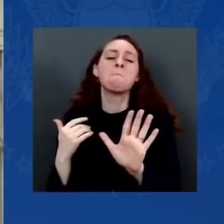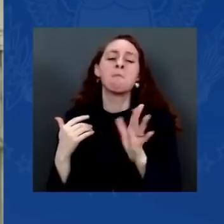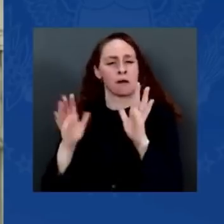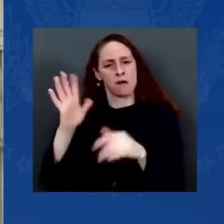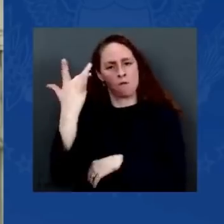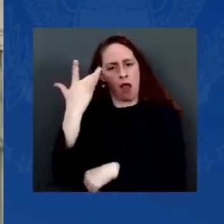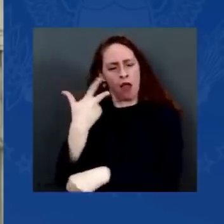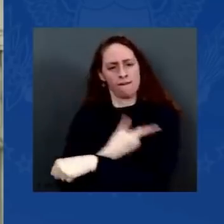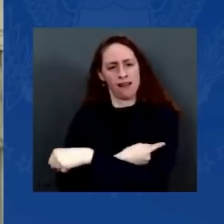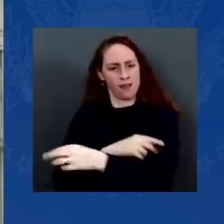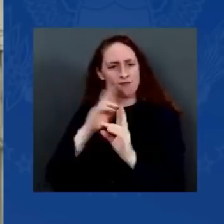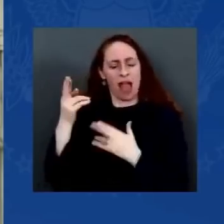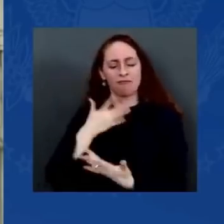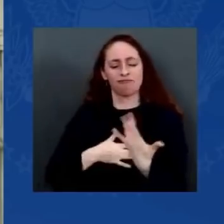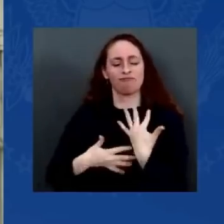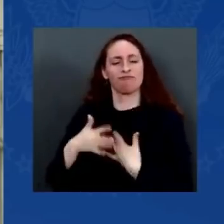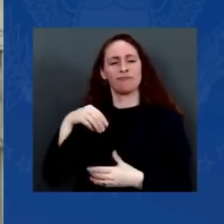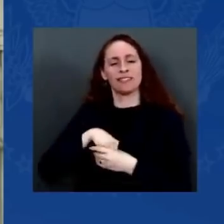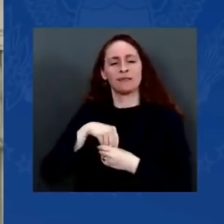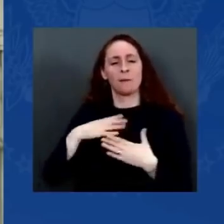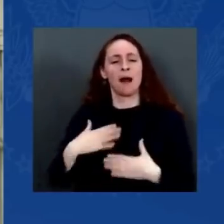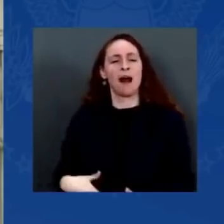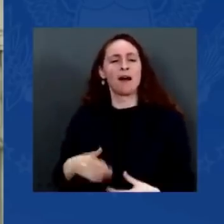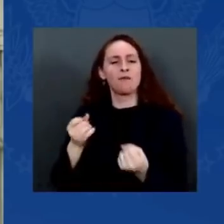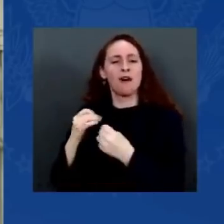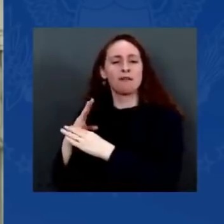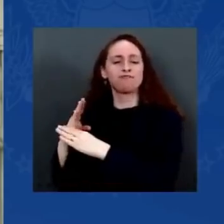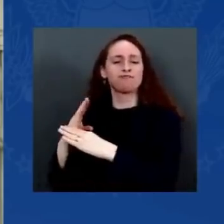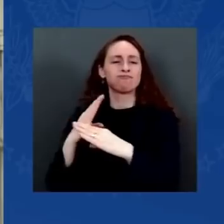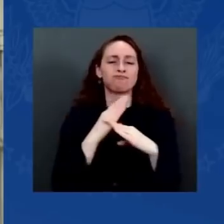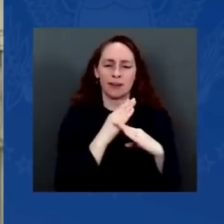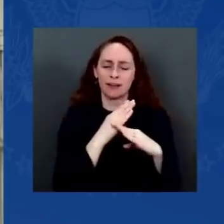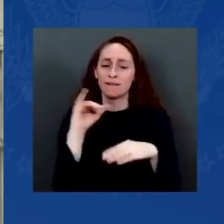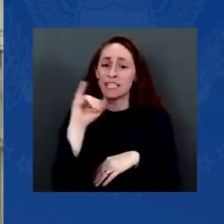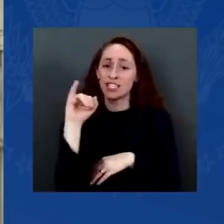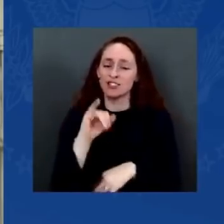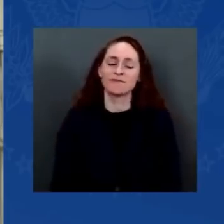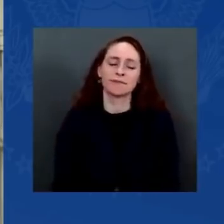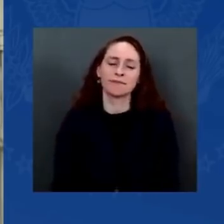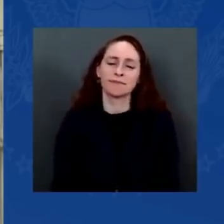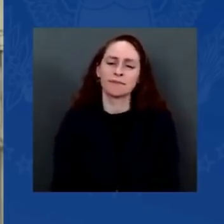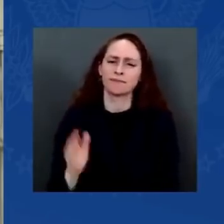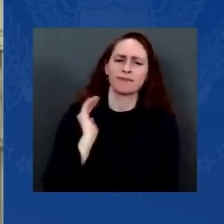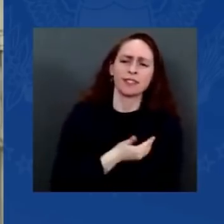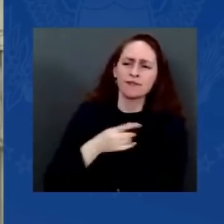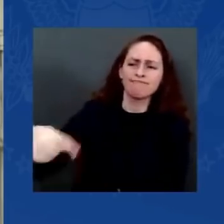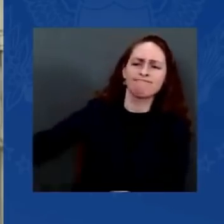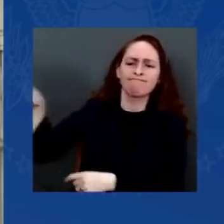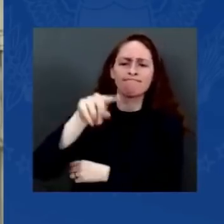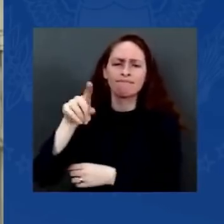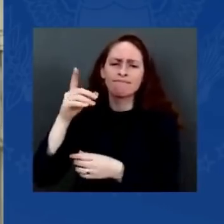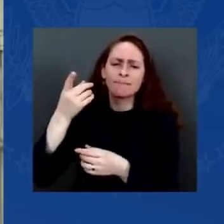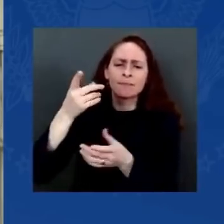vigilant. According to our doctors, even if you're fully vaccinated, you should wear a mask when indoors and in public